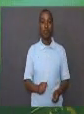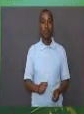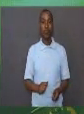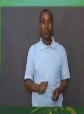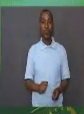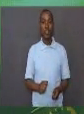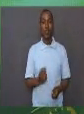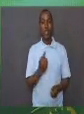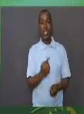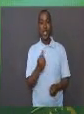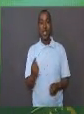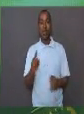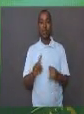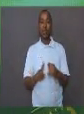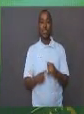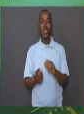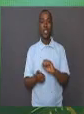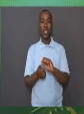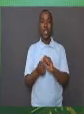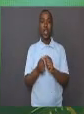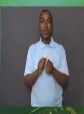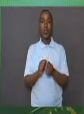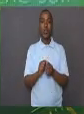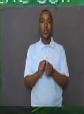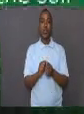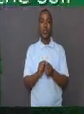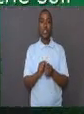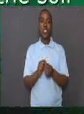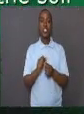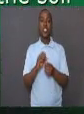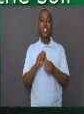of each chain are the decomposers.